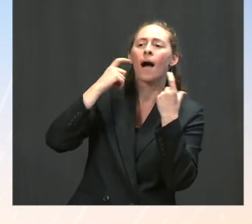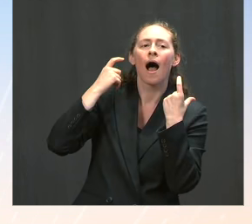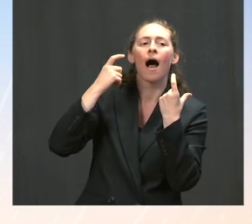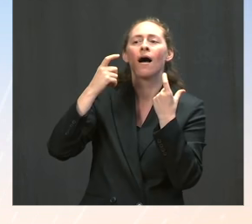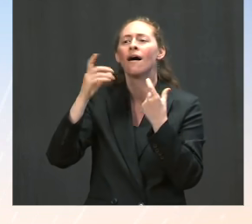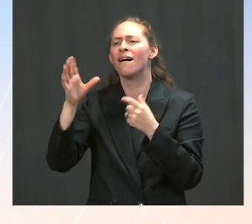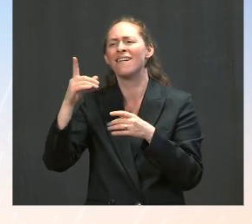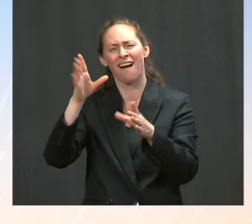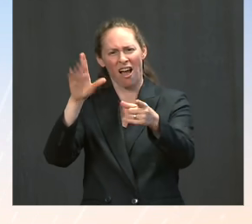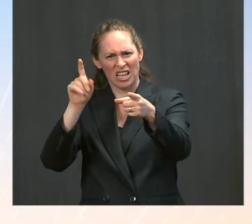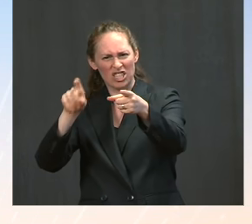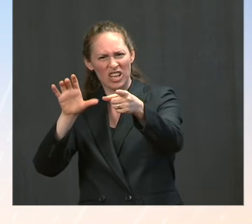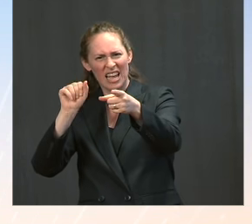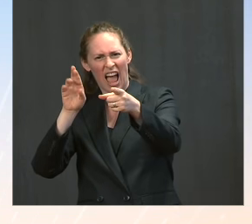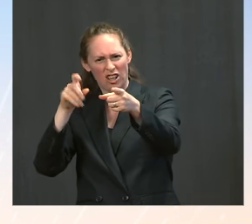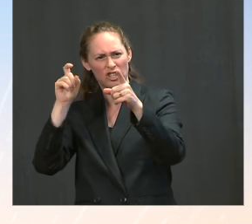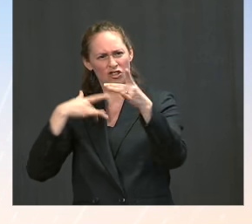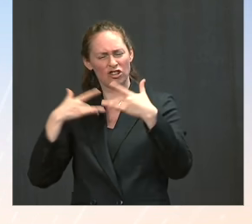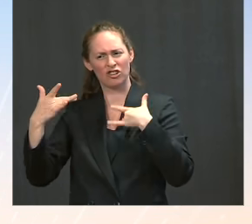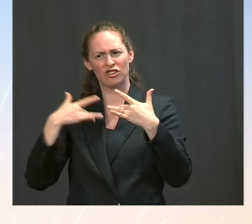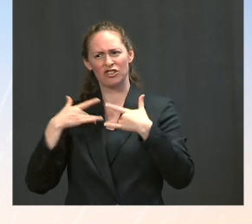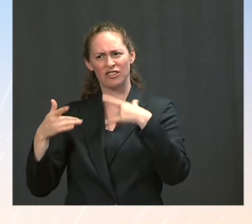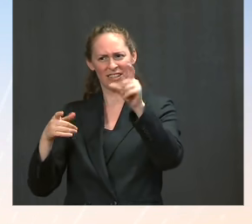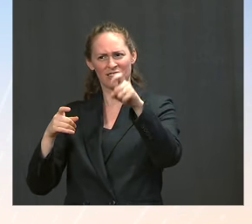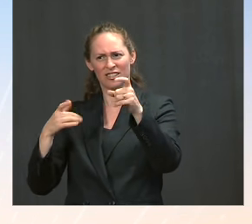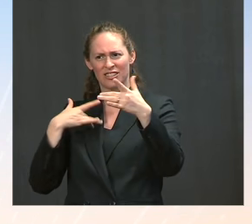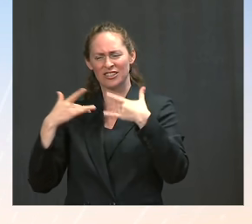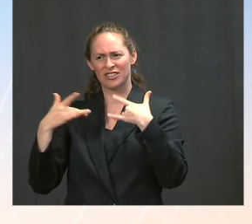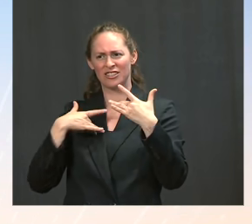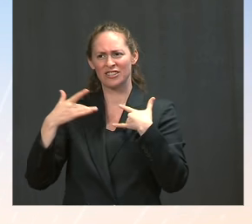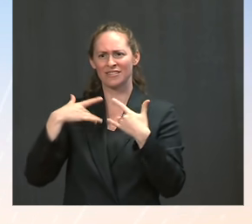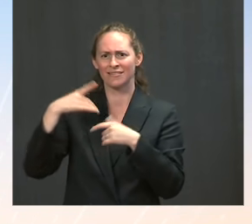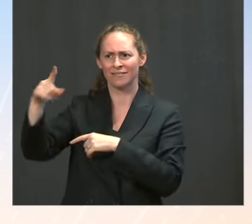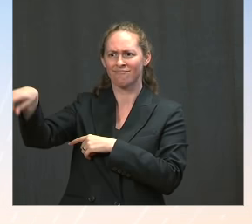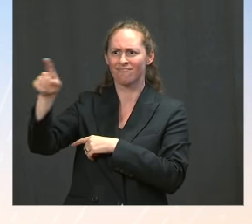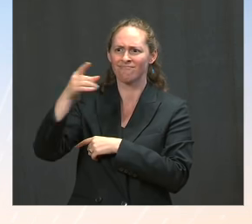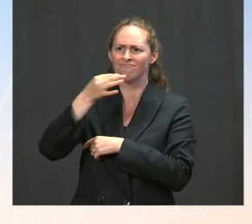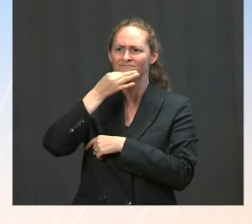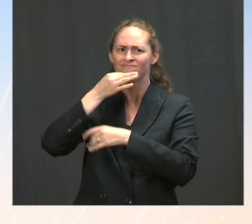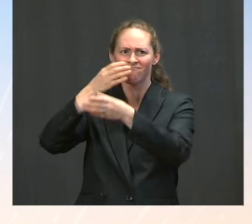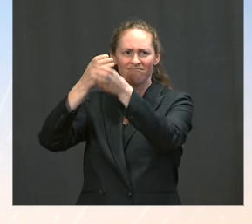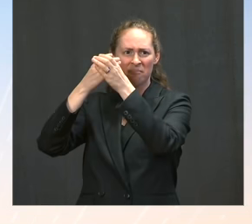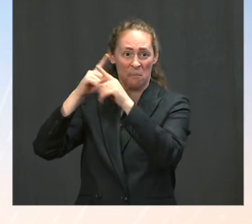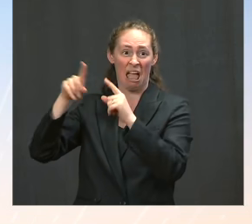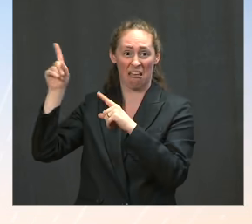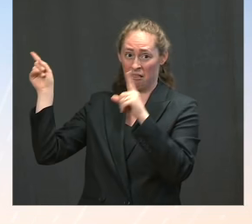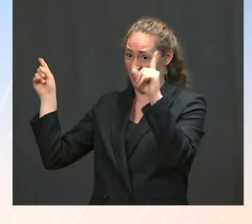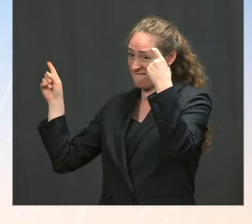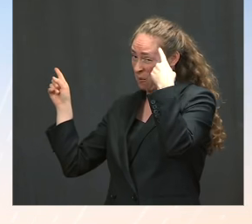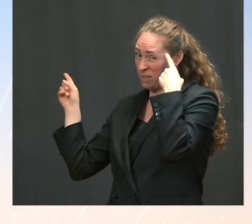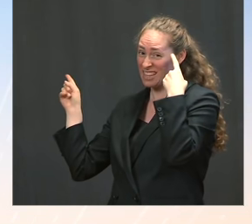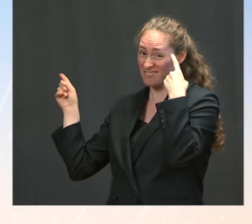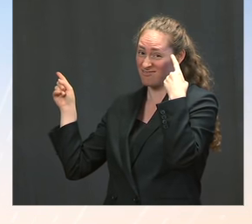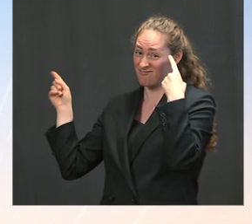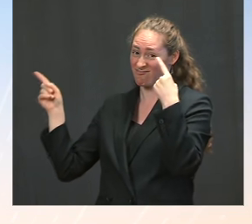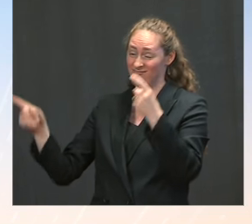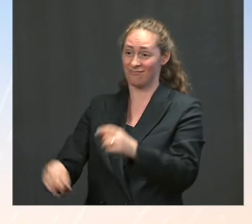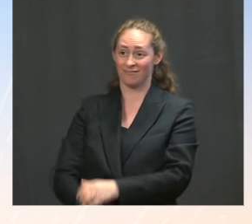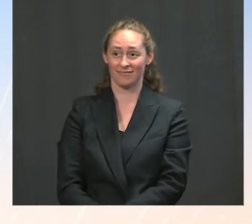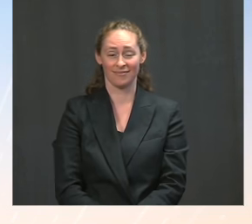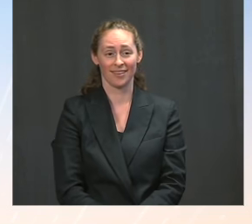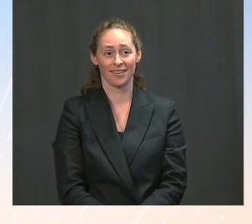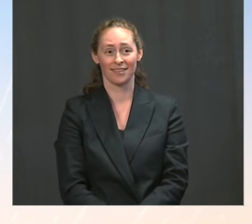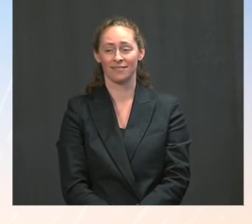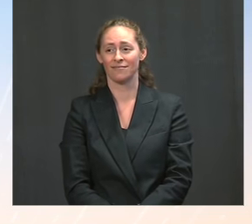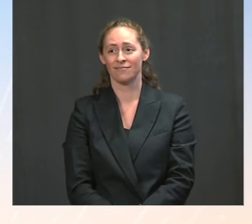medical expert, or a spokesperson? I think most Americans actually do care. It's the government. Okay. Kelly, go ahead. Is there a conversation about